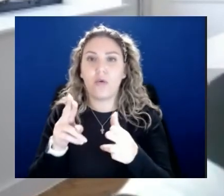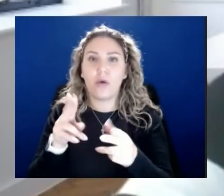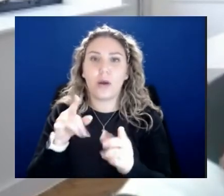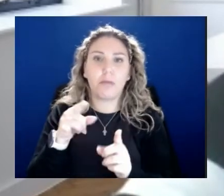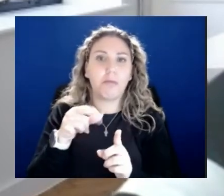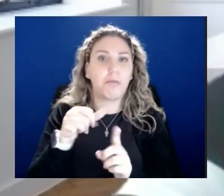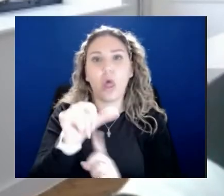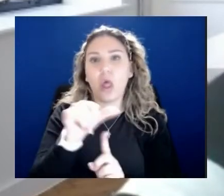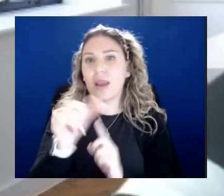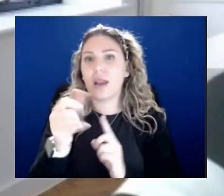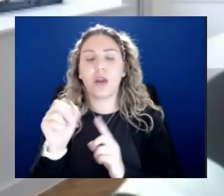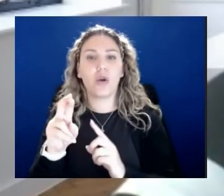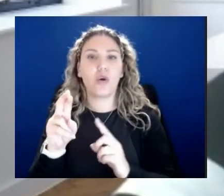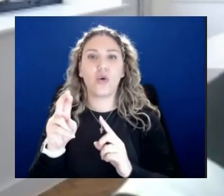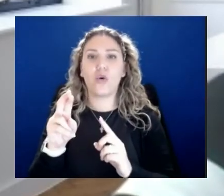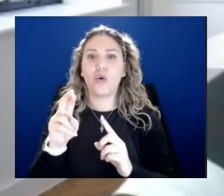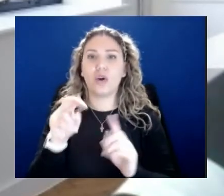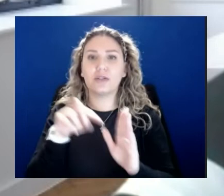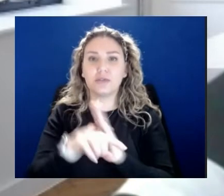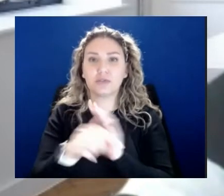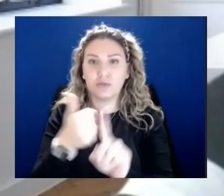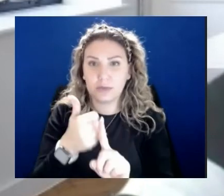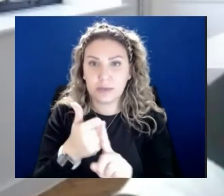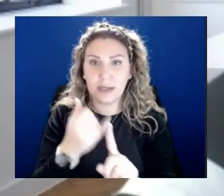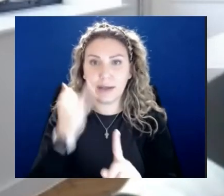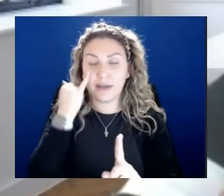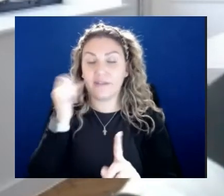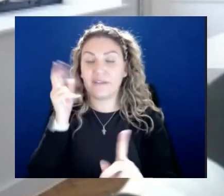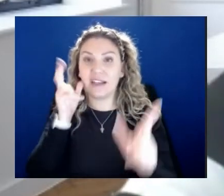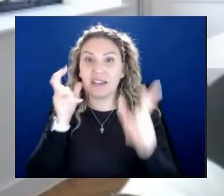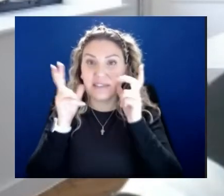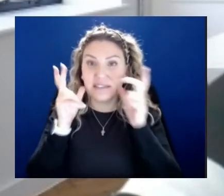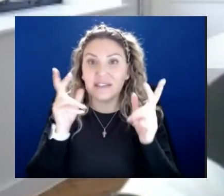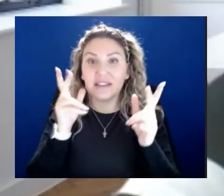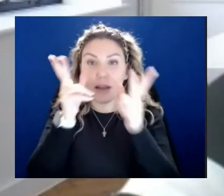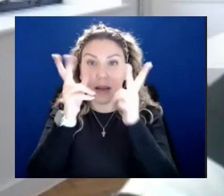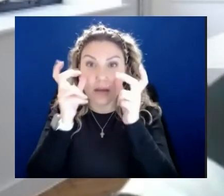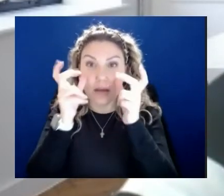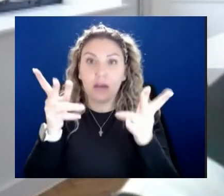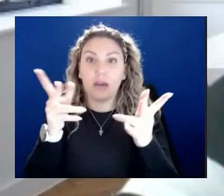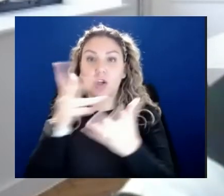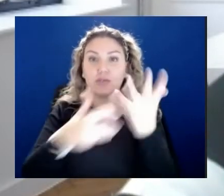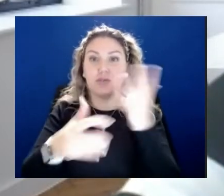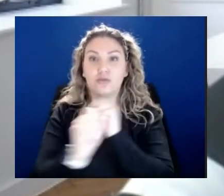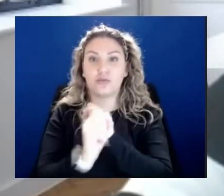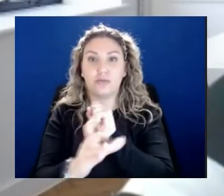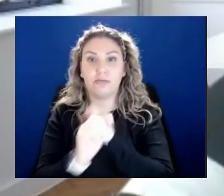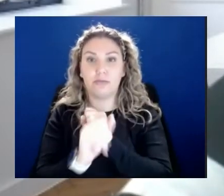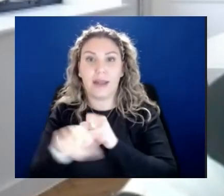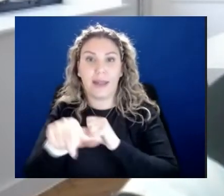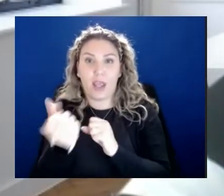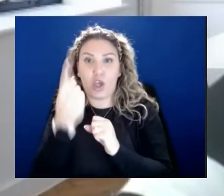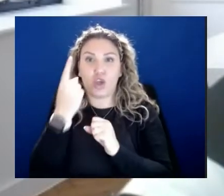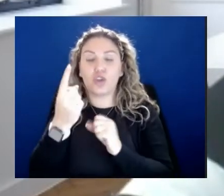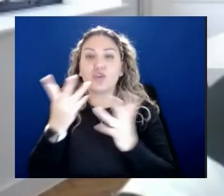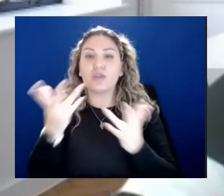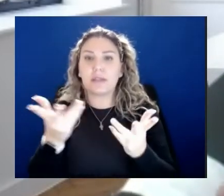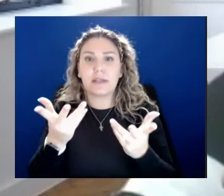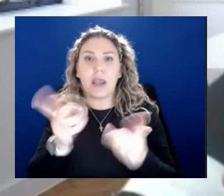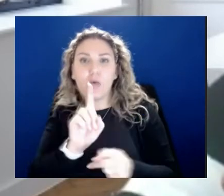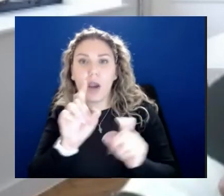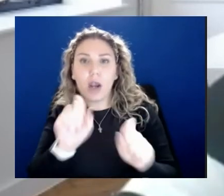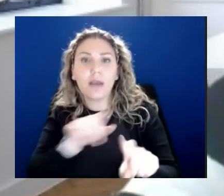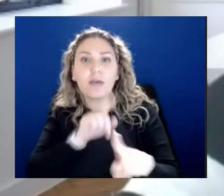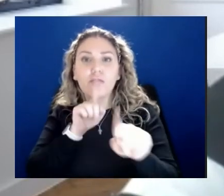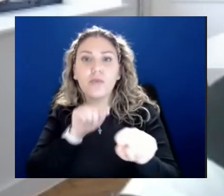or suicide. If they're seeing these things on social media, let's make sure that they understand the avenues by which they can report these things